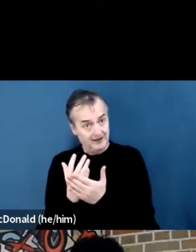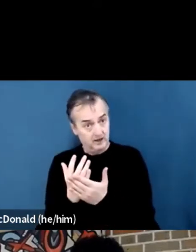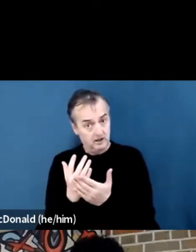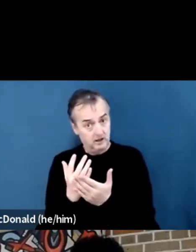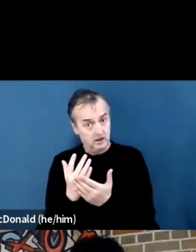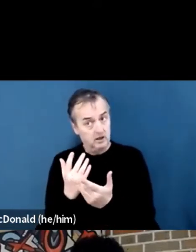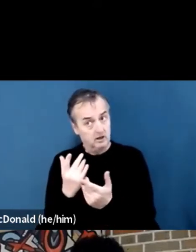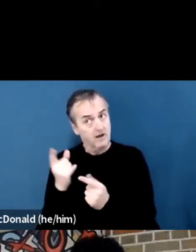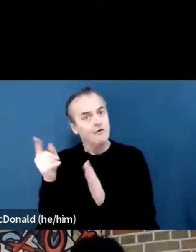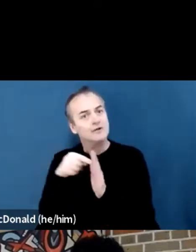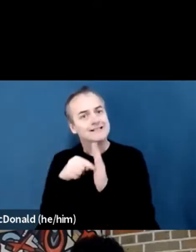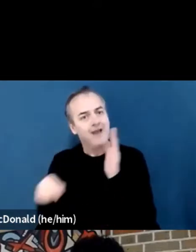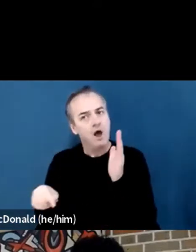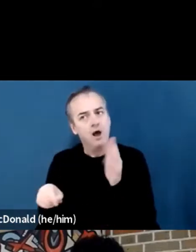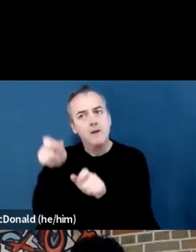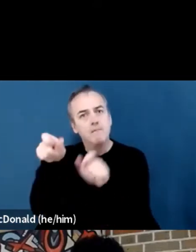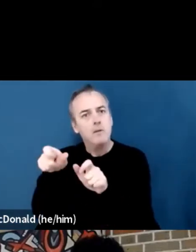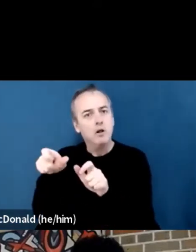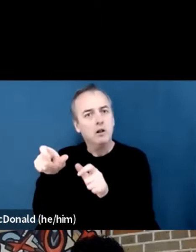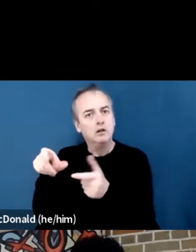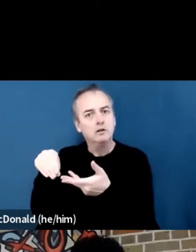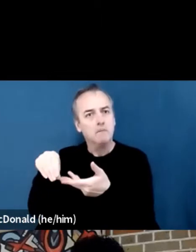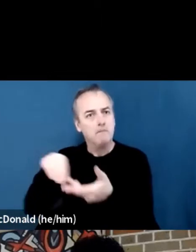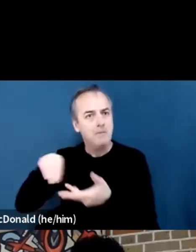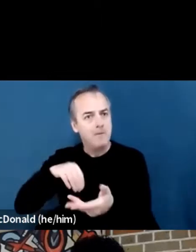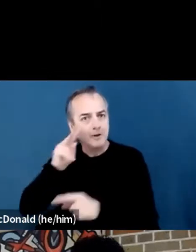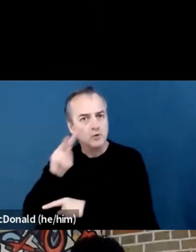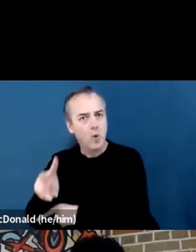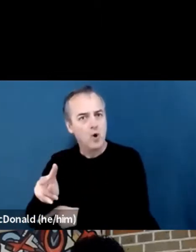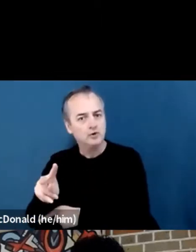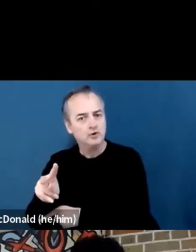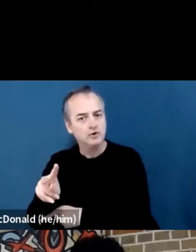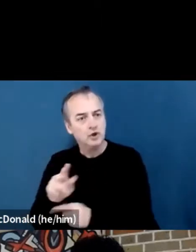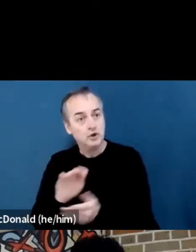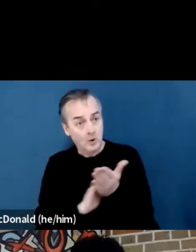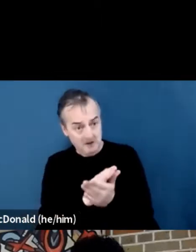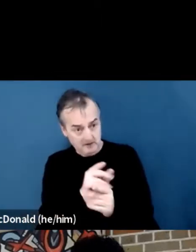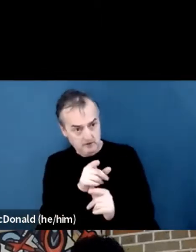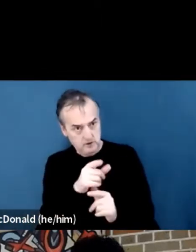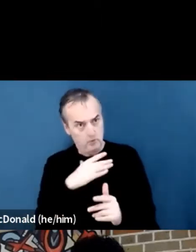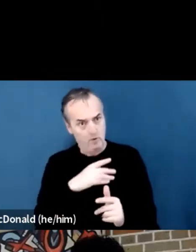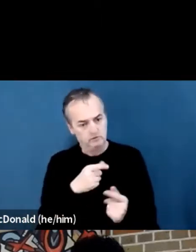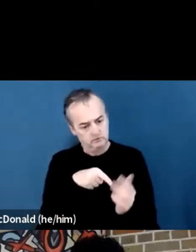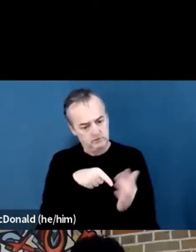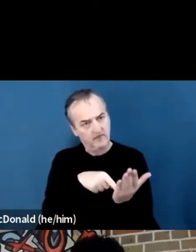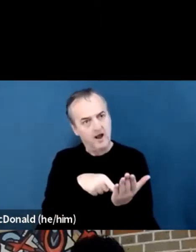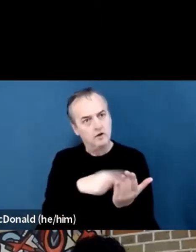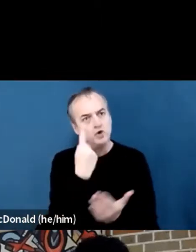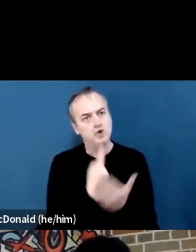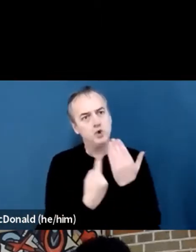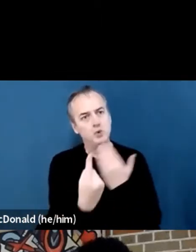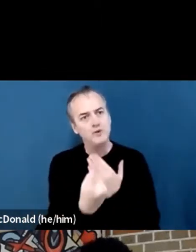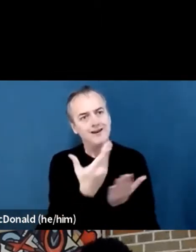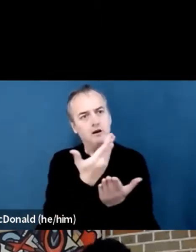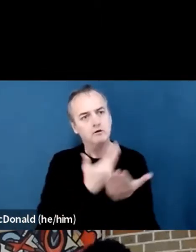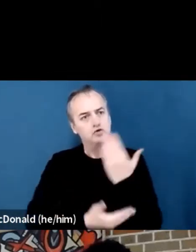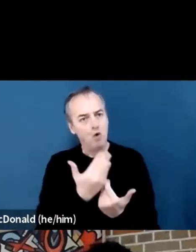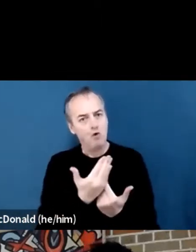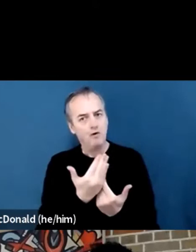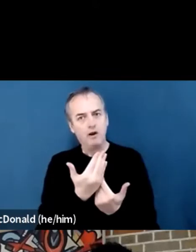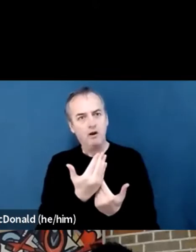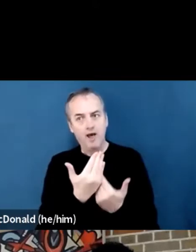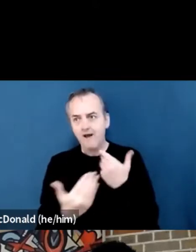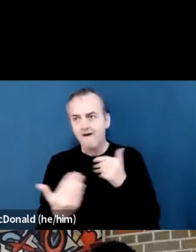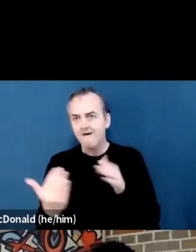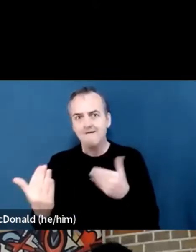subscription service, we're always looking for something that you wouldn't see anywhere else. So it really is an original take, that